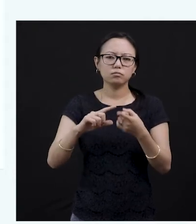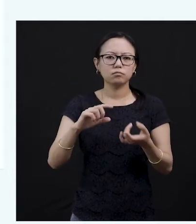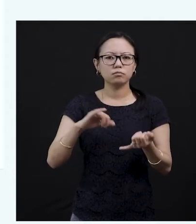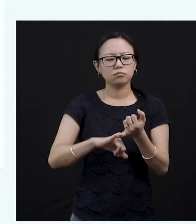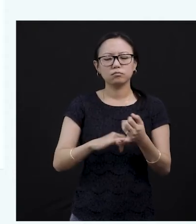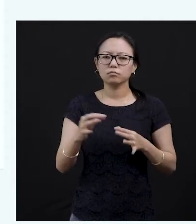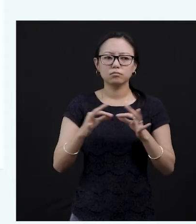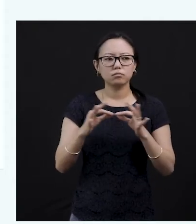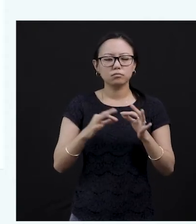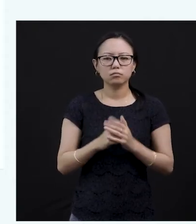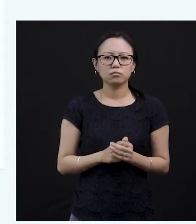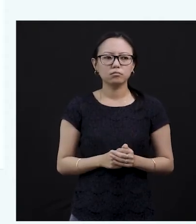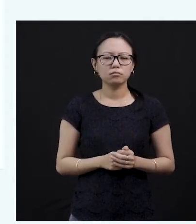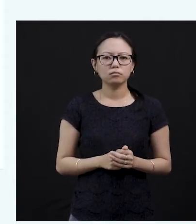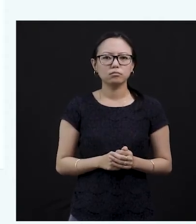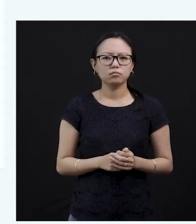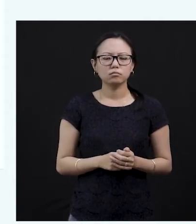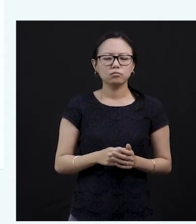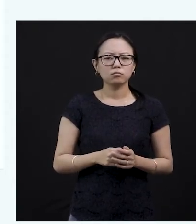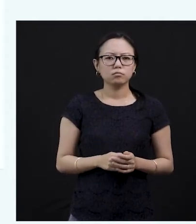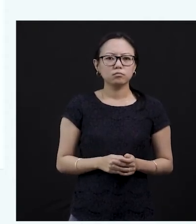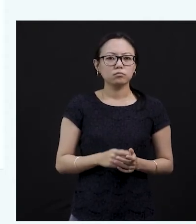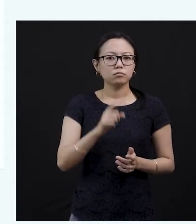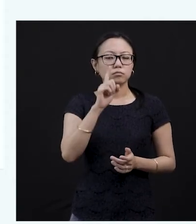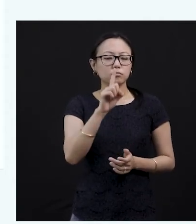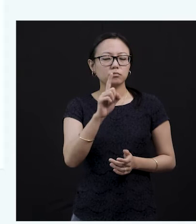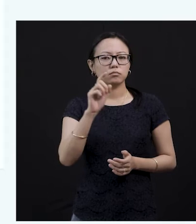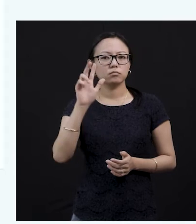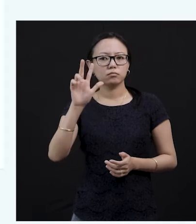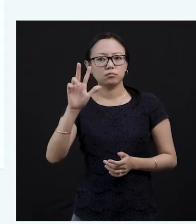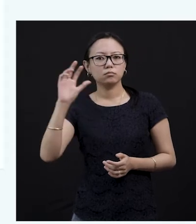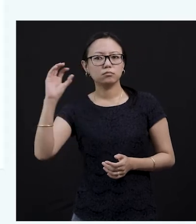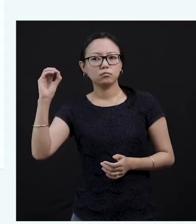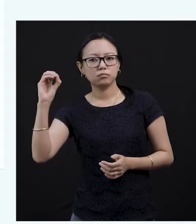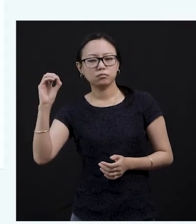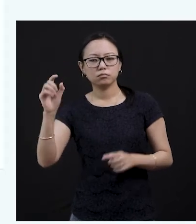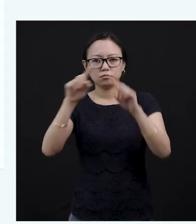all these 180 lines, there are 4 very